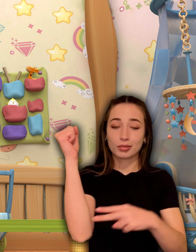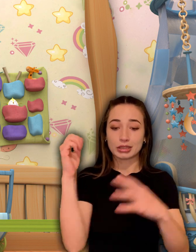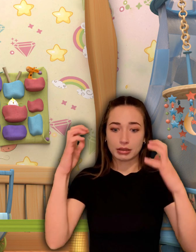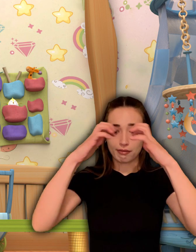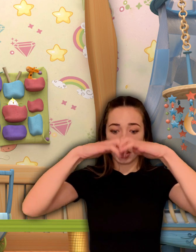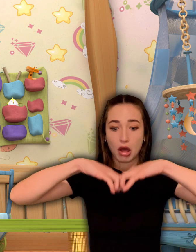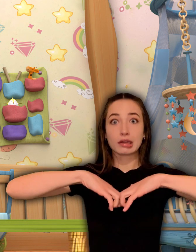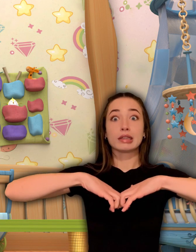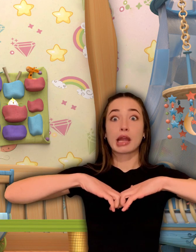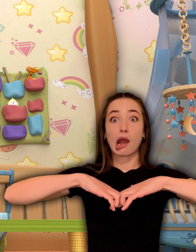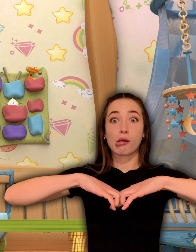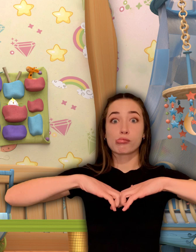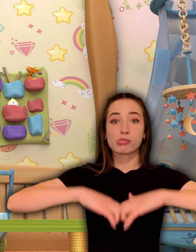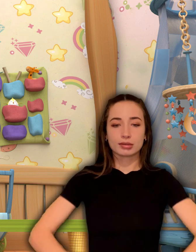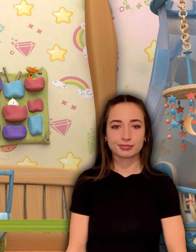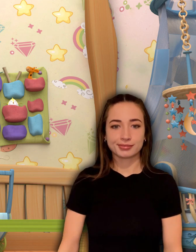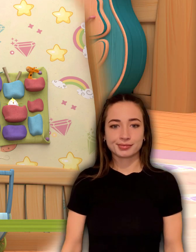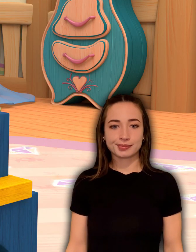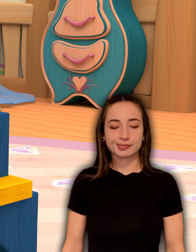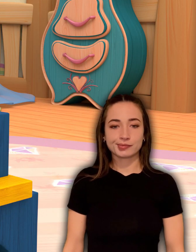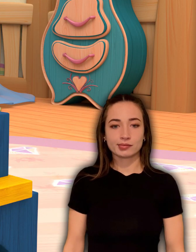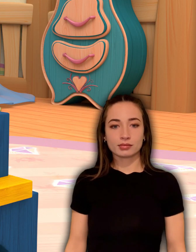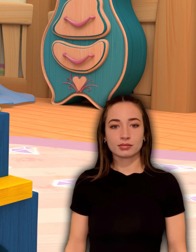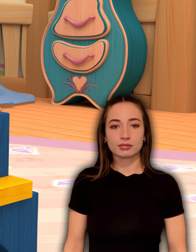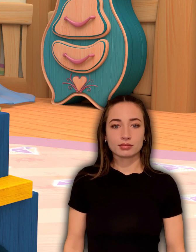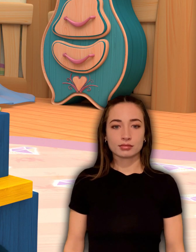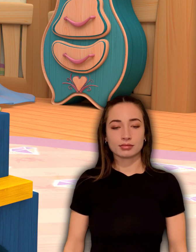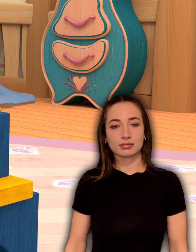London Bridge is Falling Down